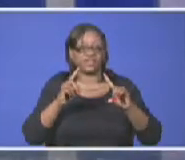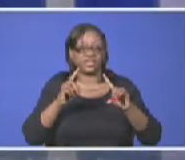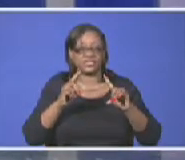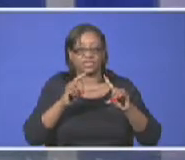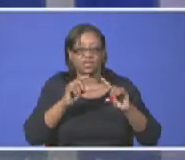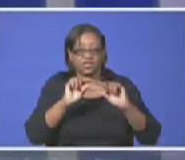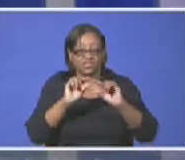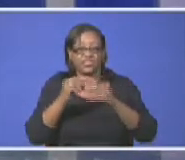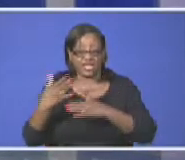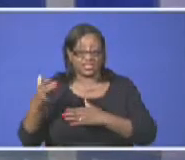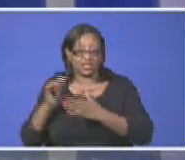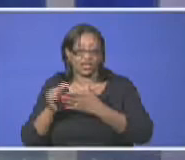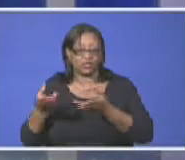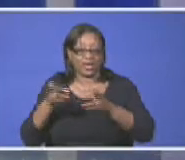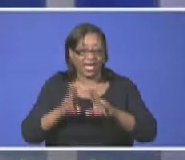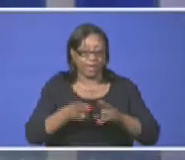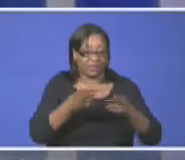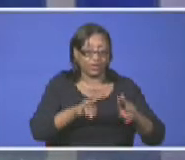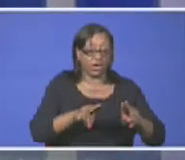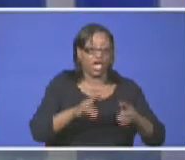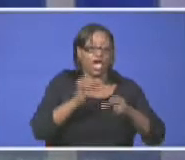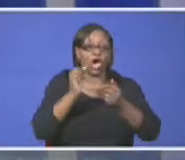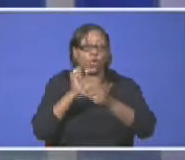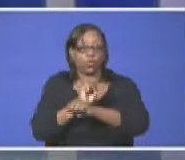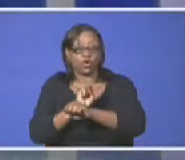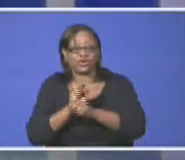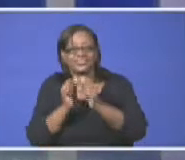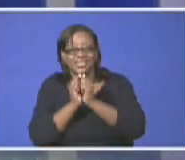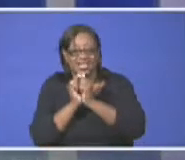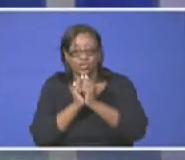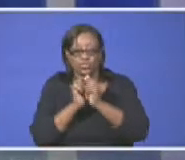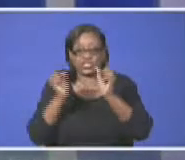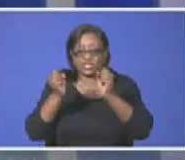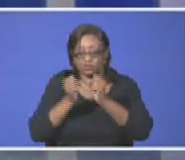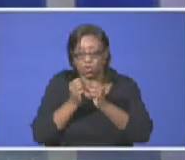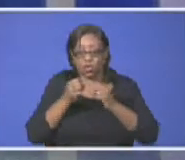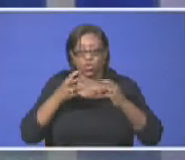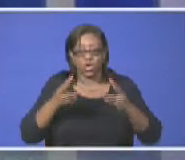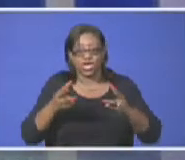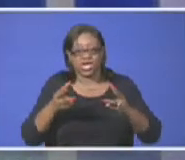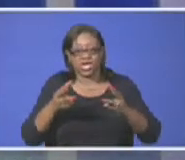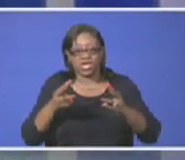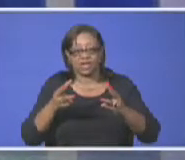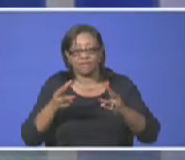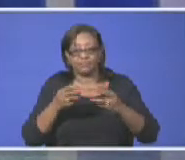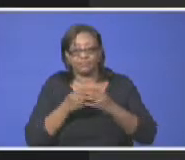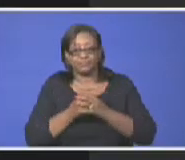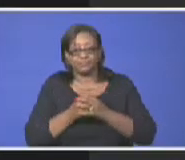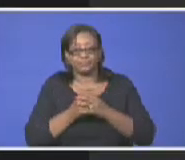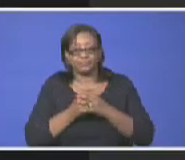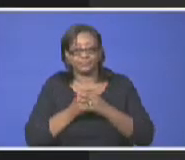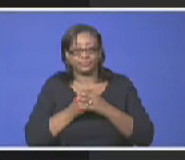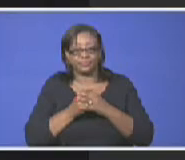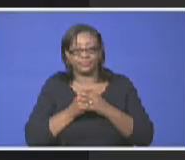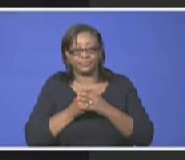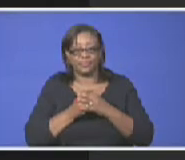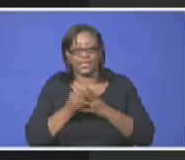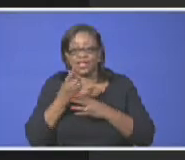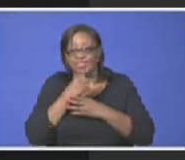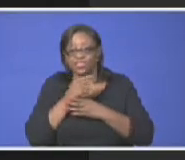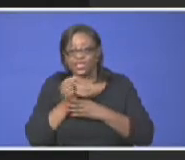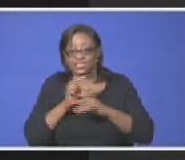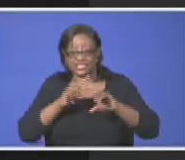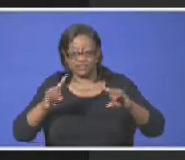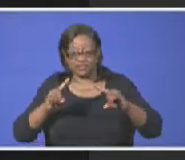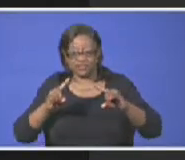of a new initiative that will coincide with Urca's current small-scale renewable generation program. The major